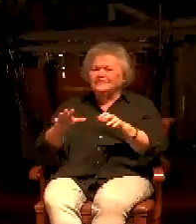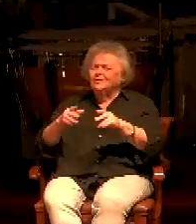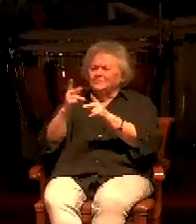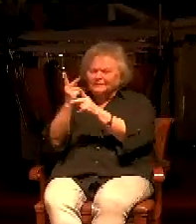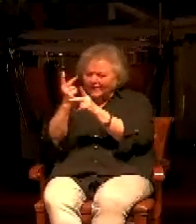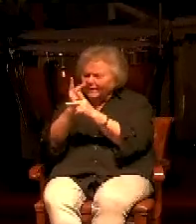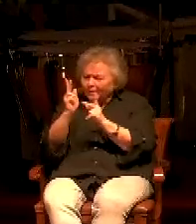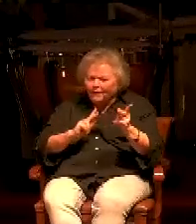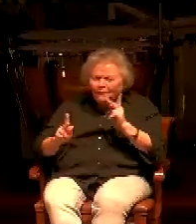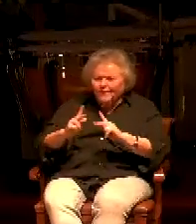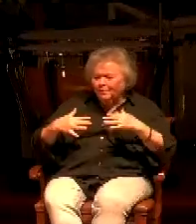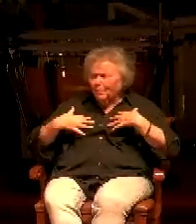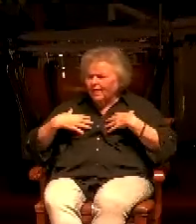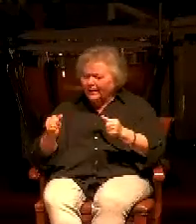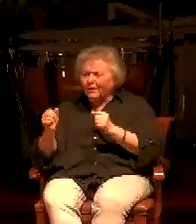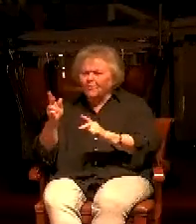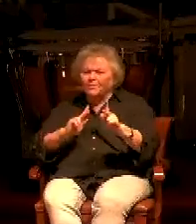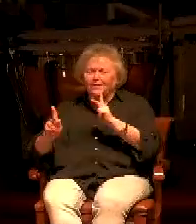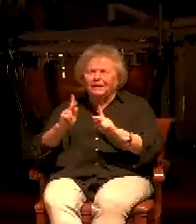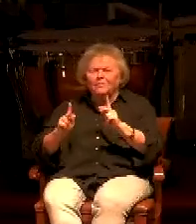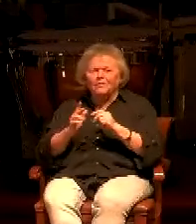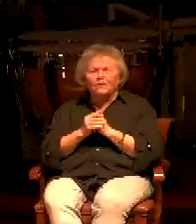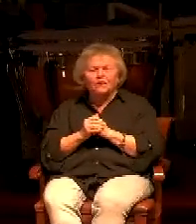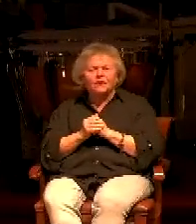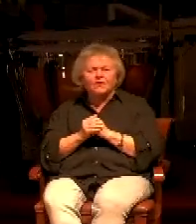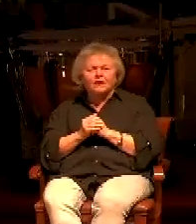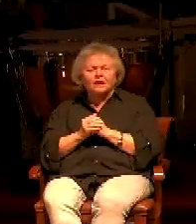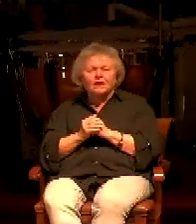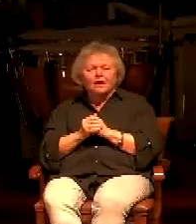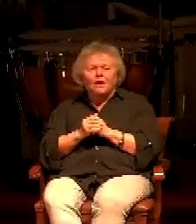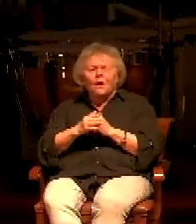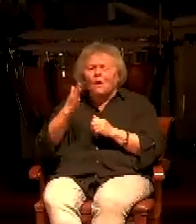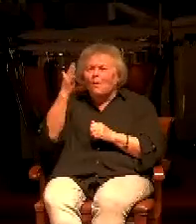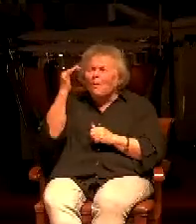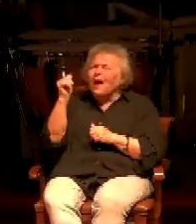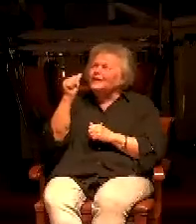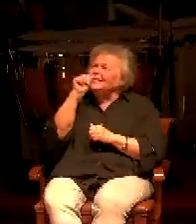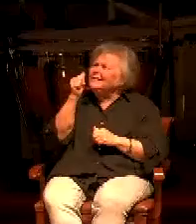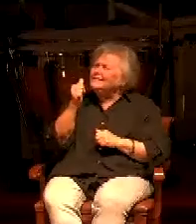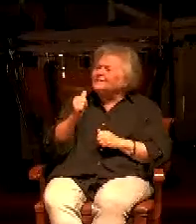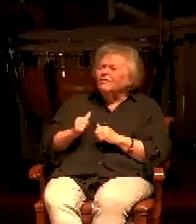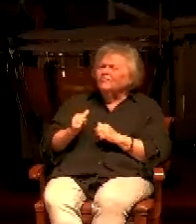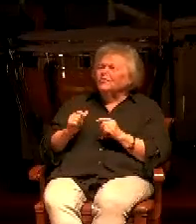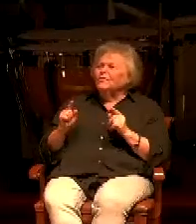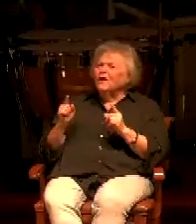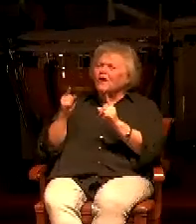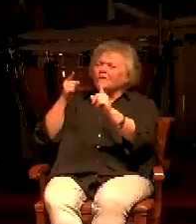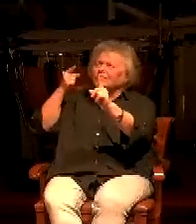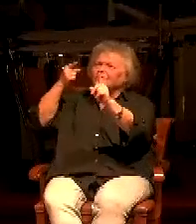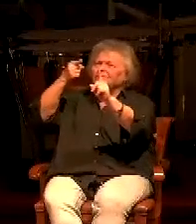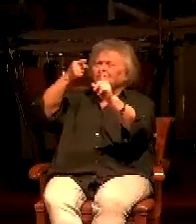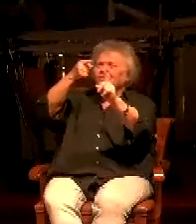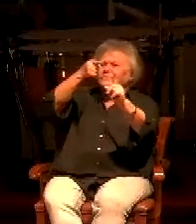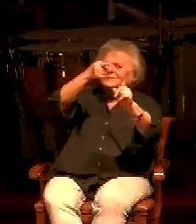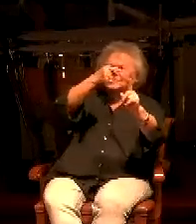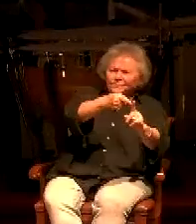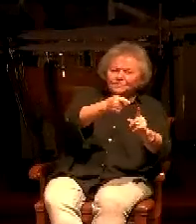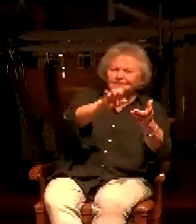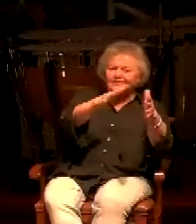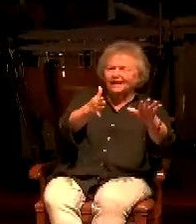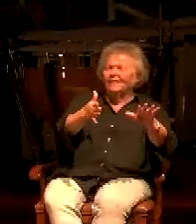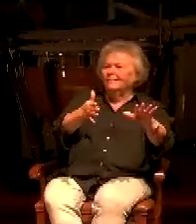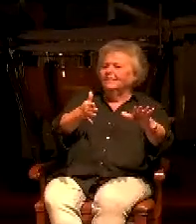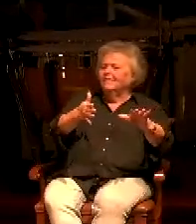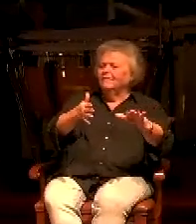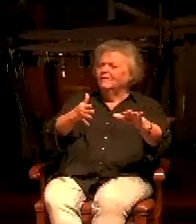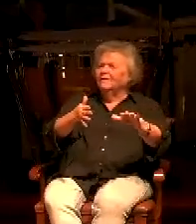people. Why would they treat him this way? Why would he suffer all the way up until death? I'm not sure I can